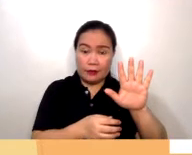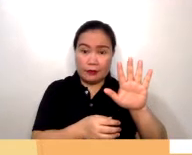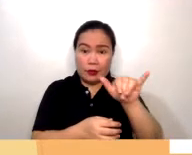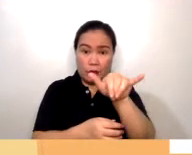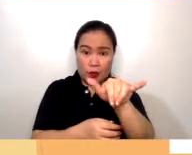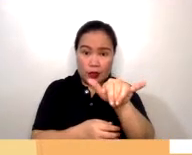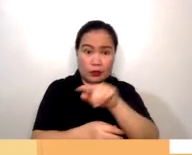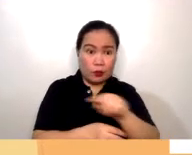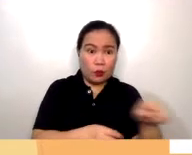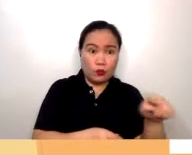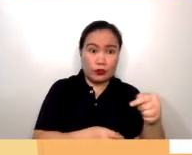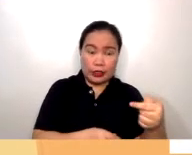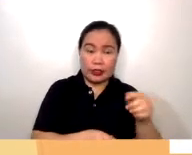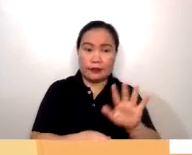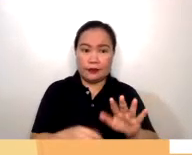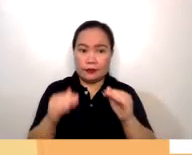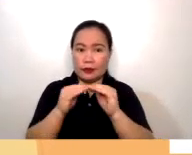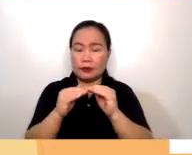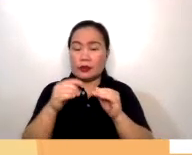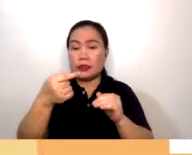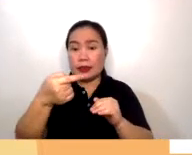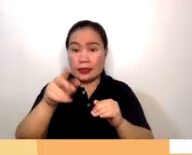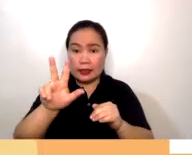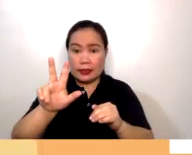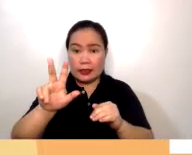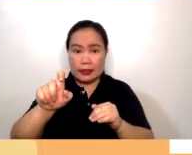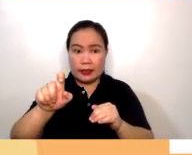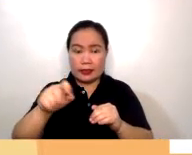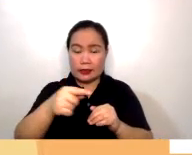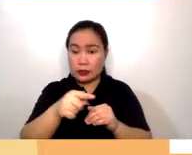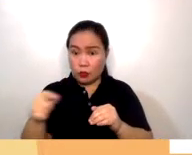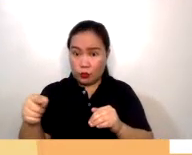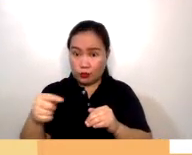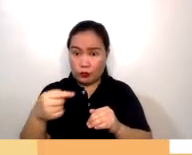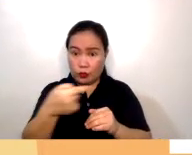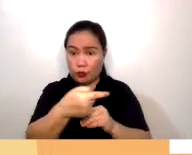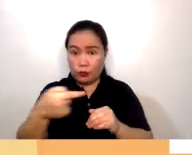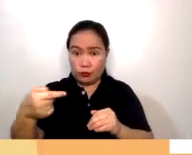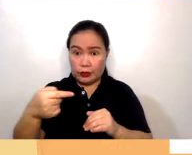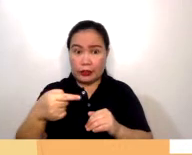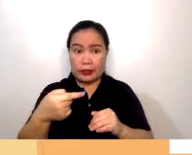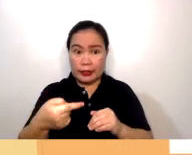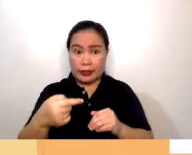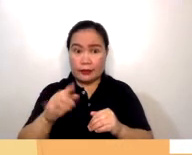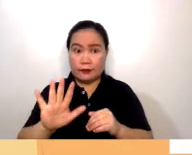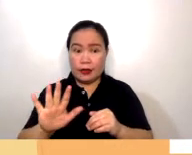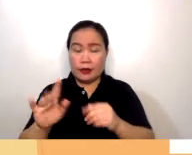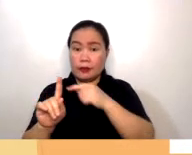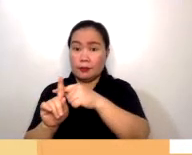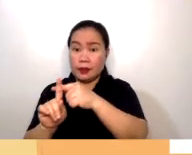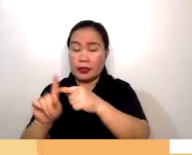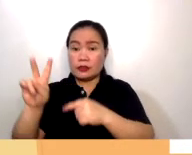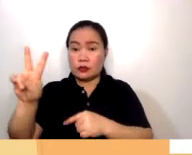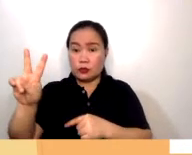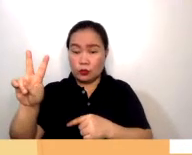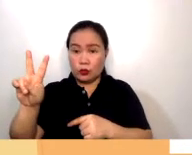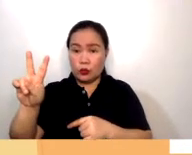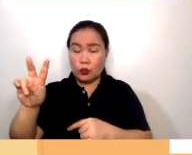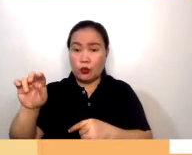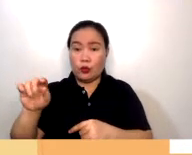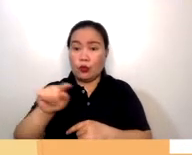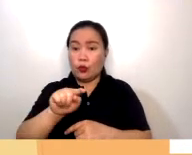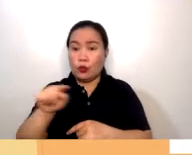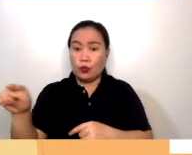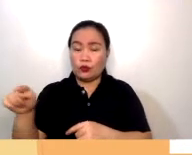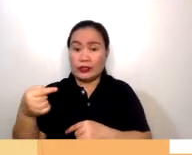over negative 5 equals negative 3x over negative 5 plus 2